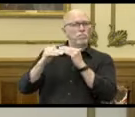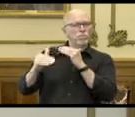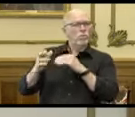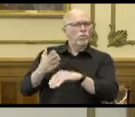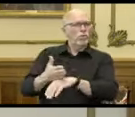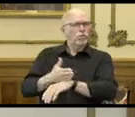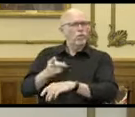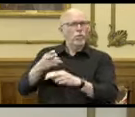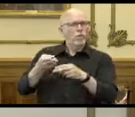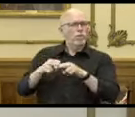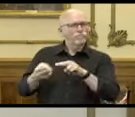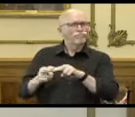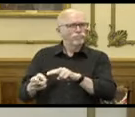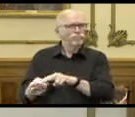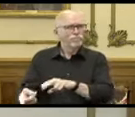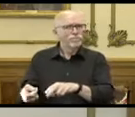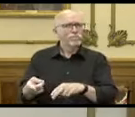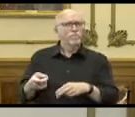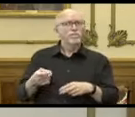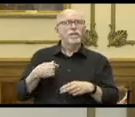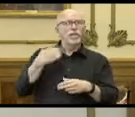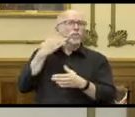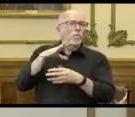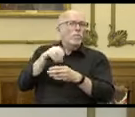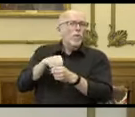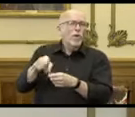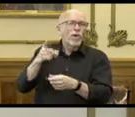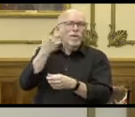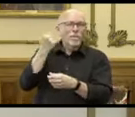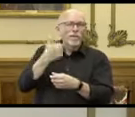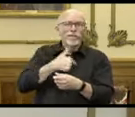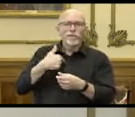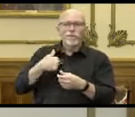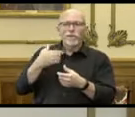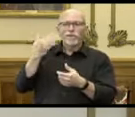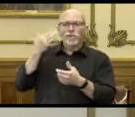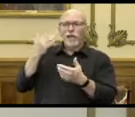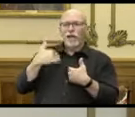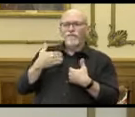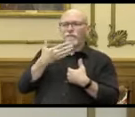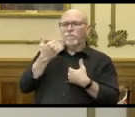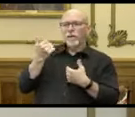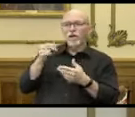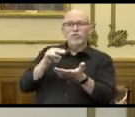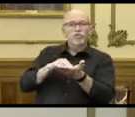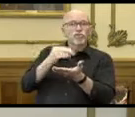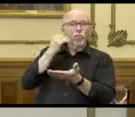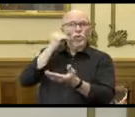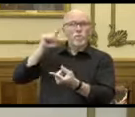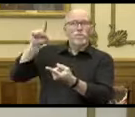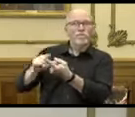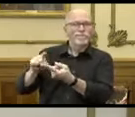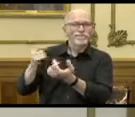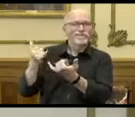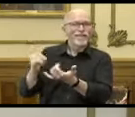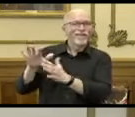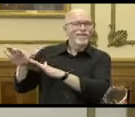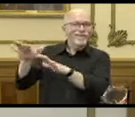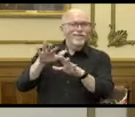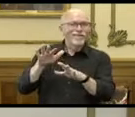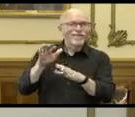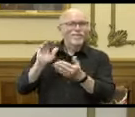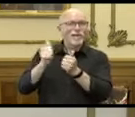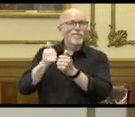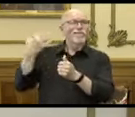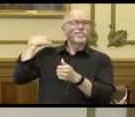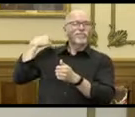in decreasing. I know part of that has to do with getting a handle on nursing home outbreaks earlier in the pandemic, but I